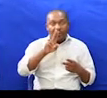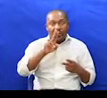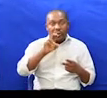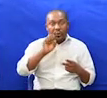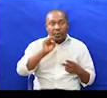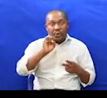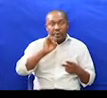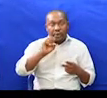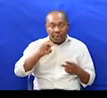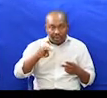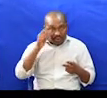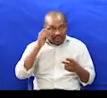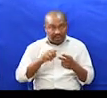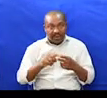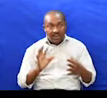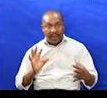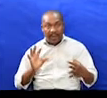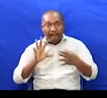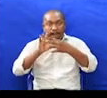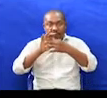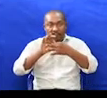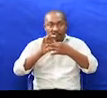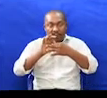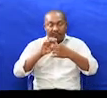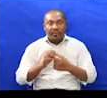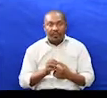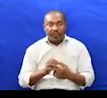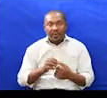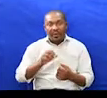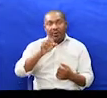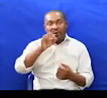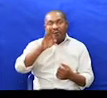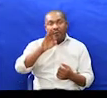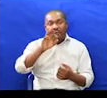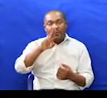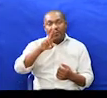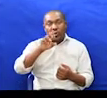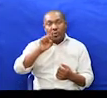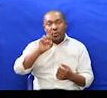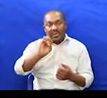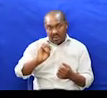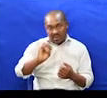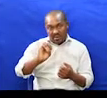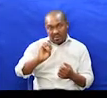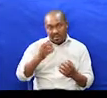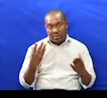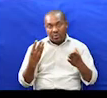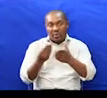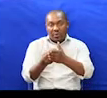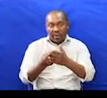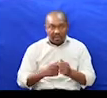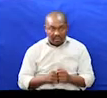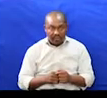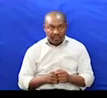fuse together. That means in a heavy metal like uranium, undergo nuclear